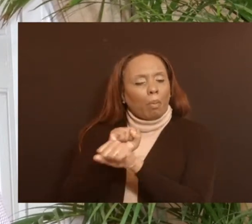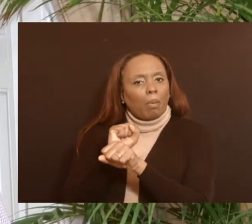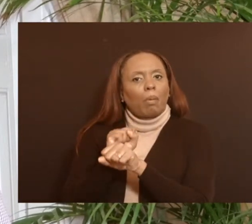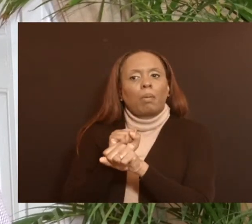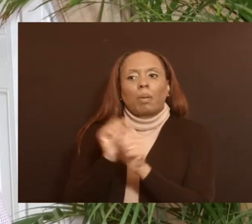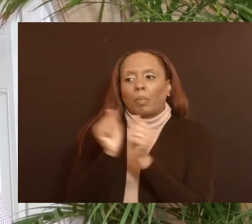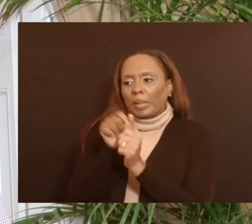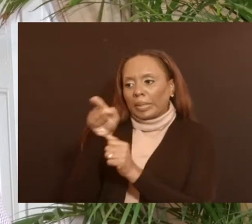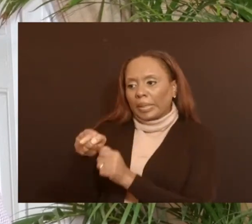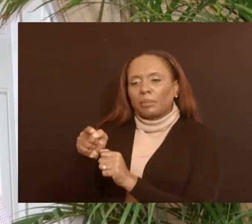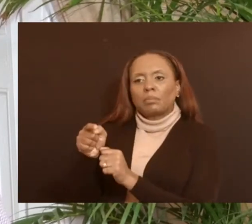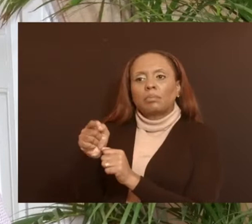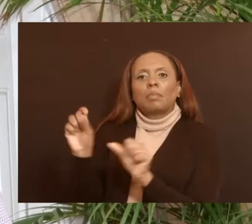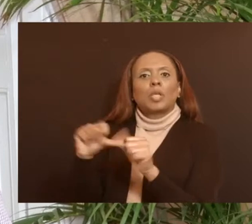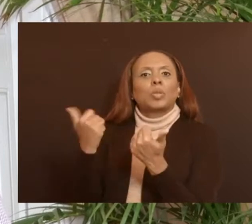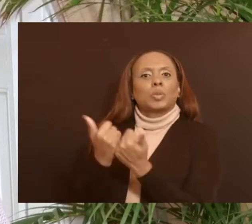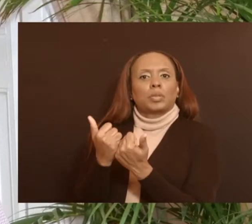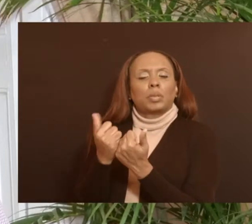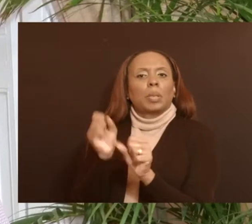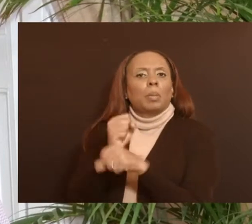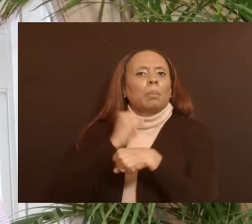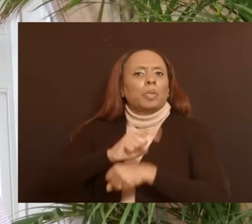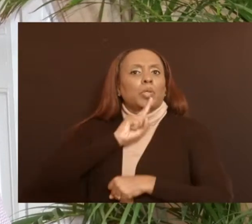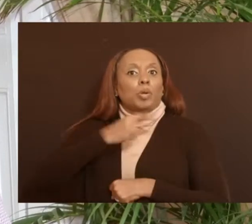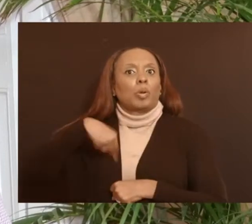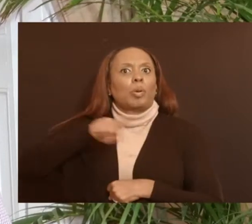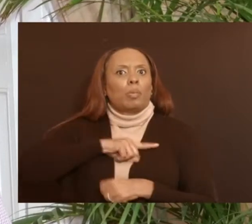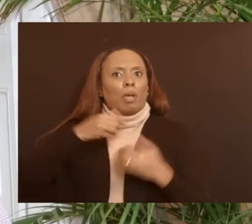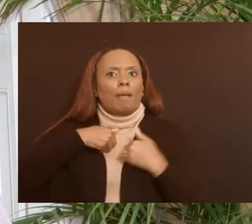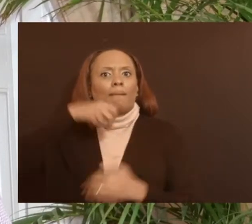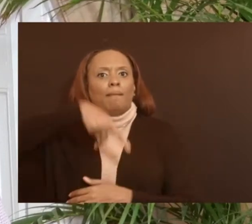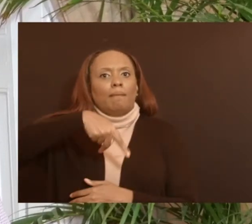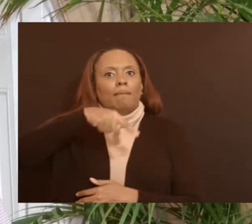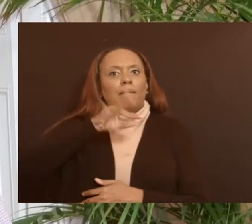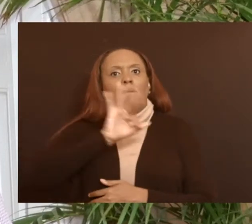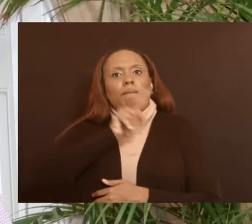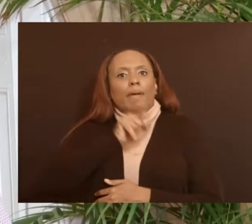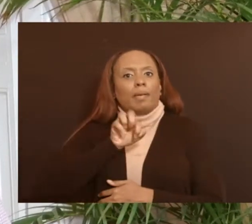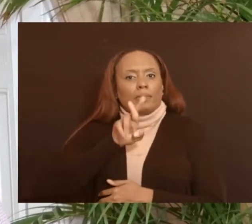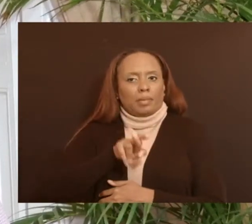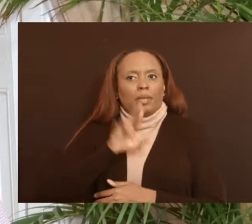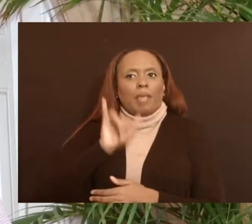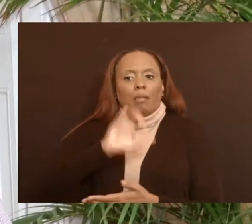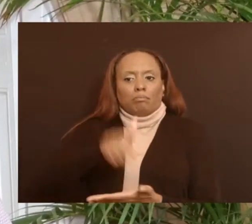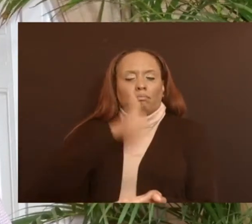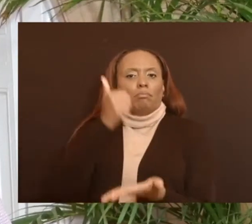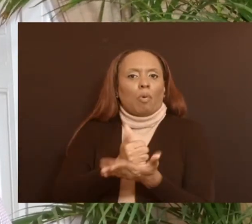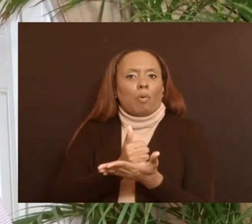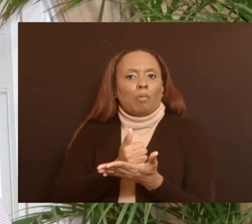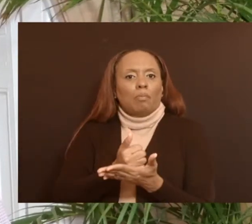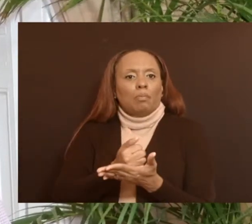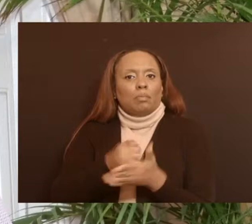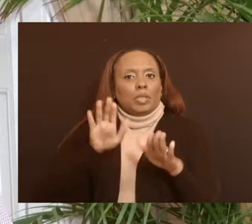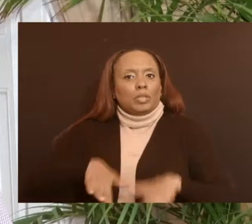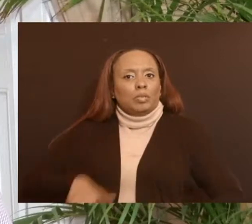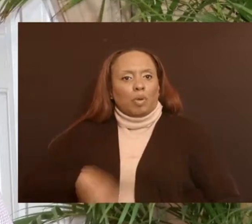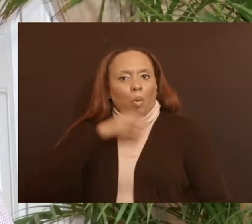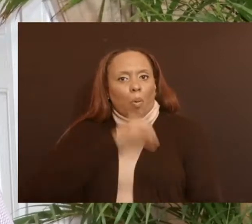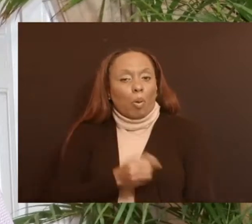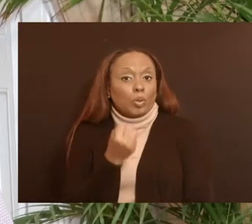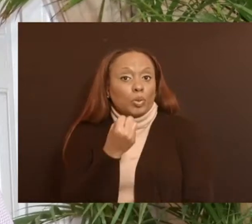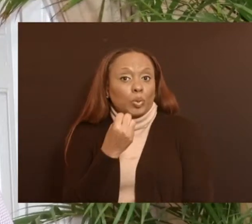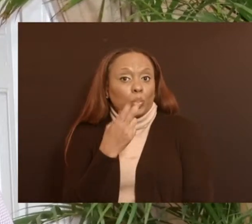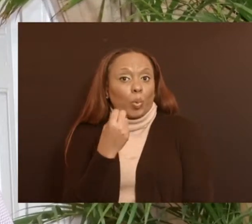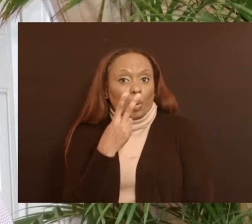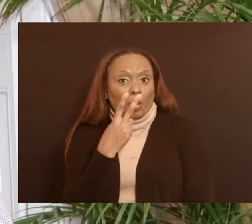has vaccines in terms of Pfizer, which has been approved for persons 12 years and older.